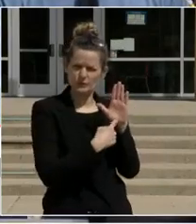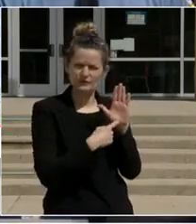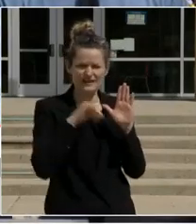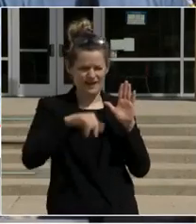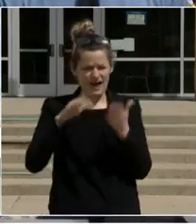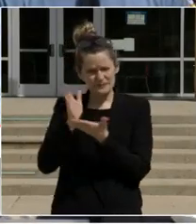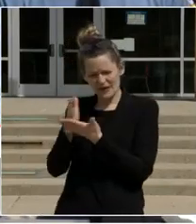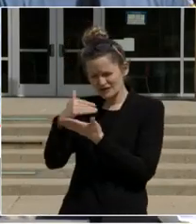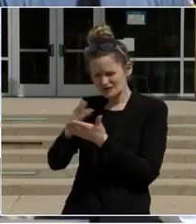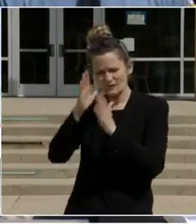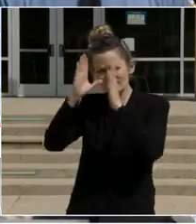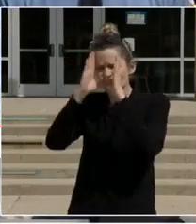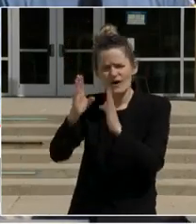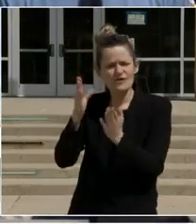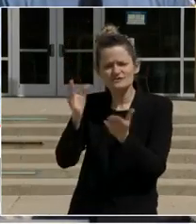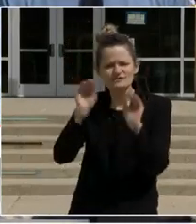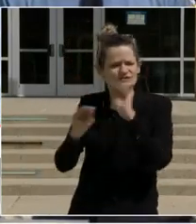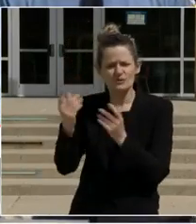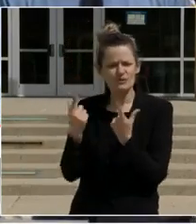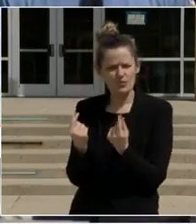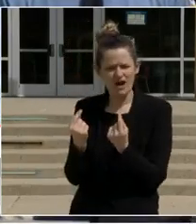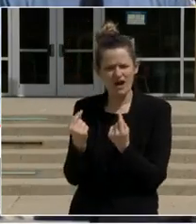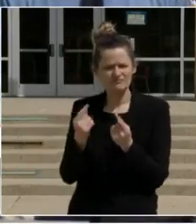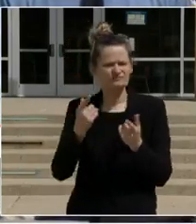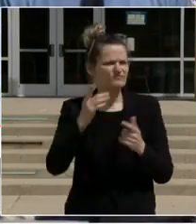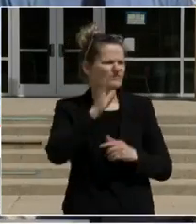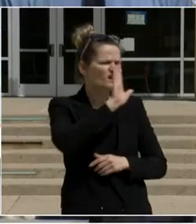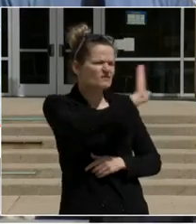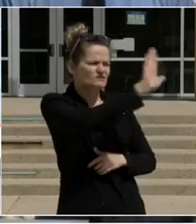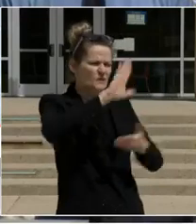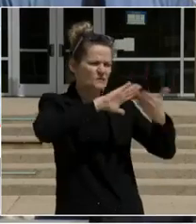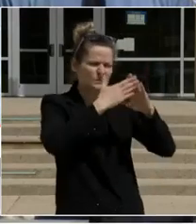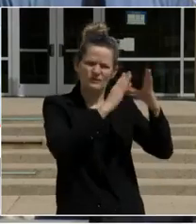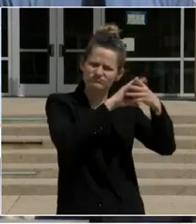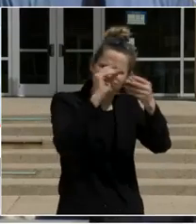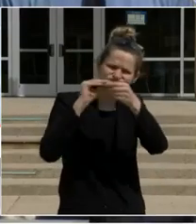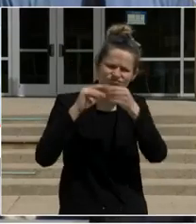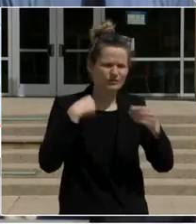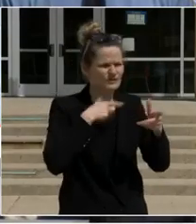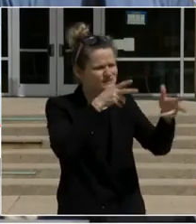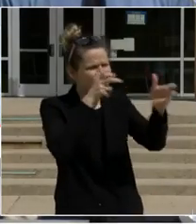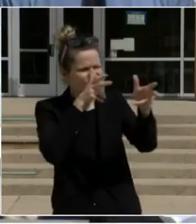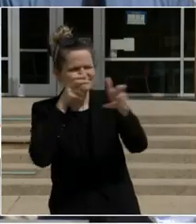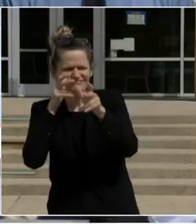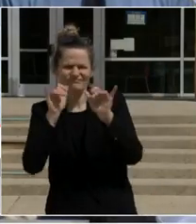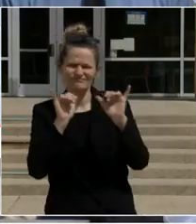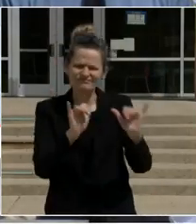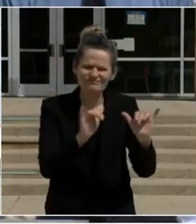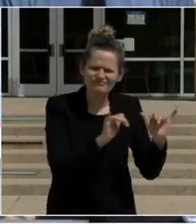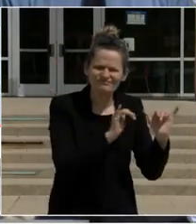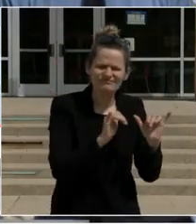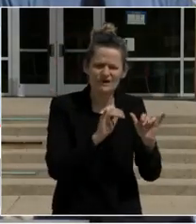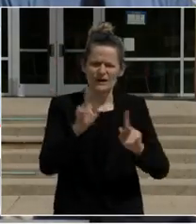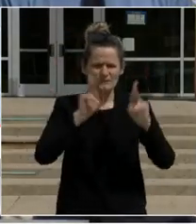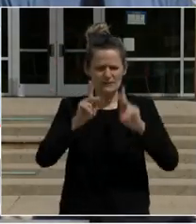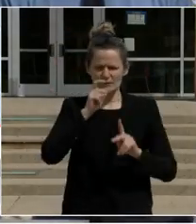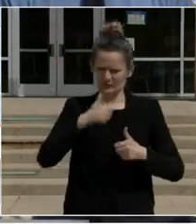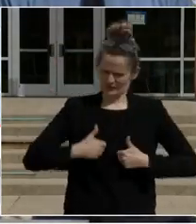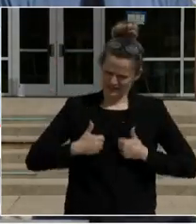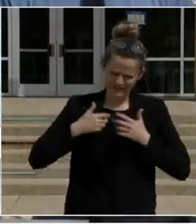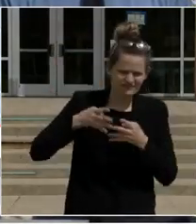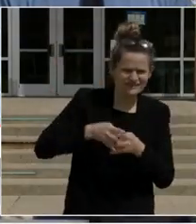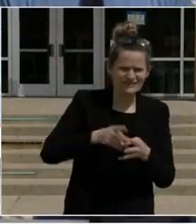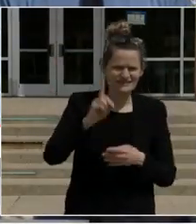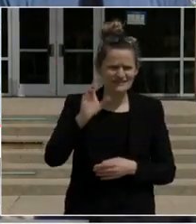from the community. And first and foremost, Washingtonians want to make sure that we are investing